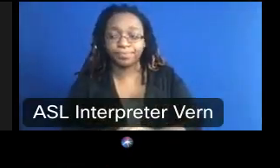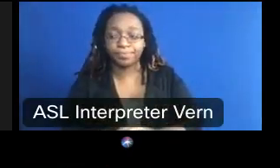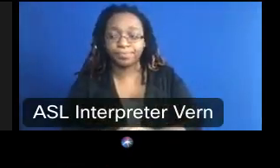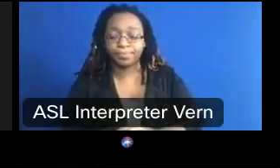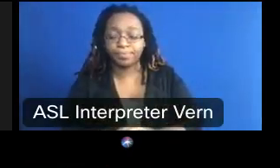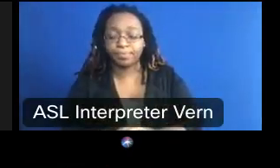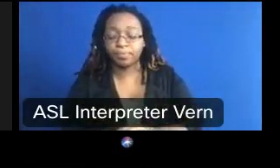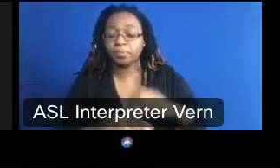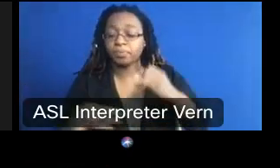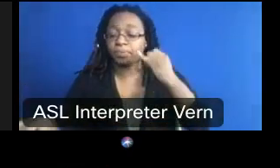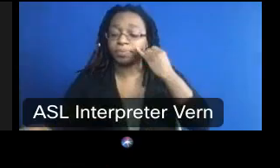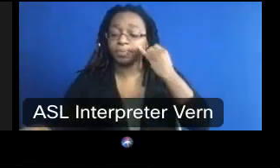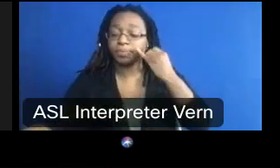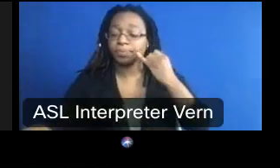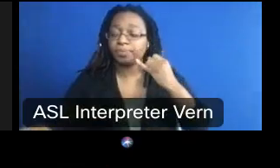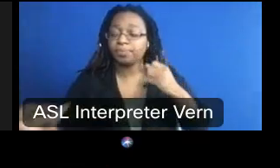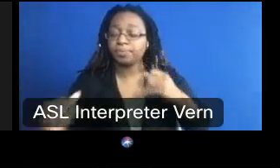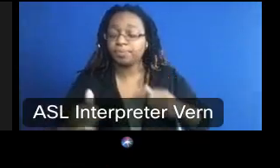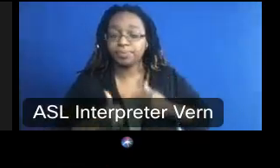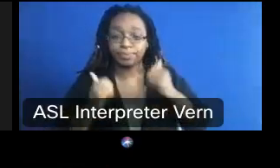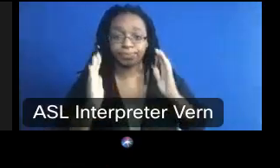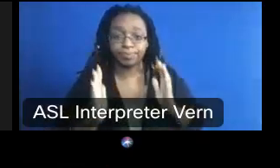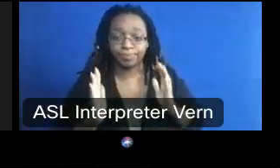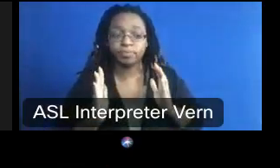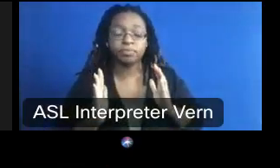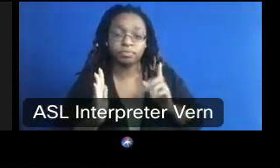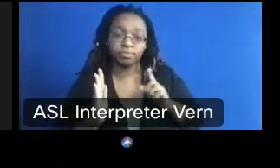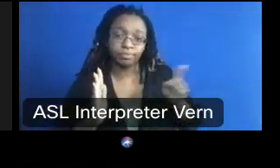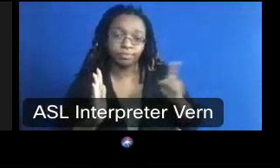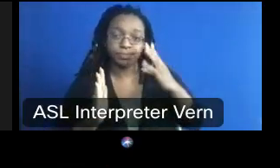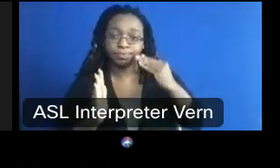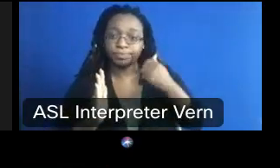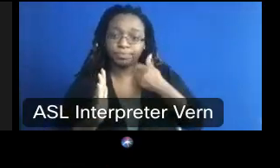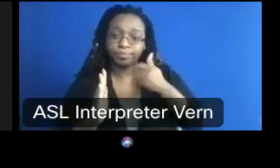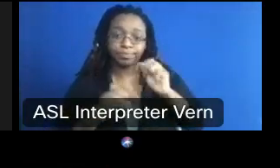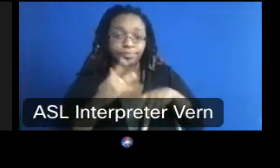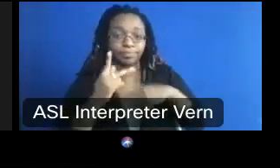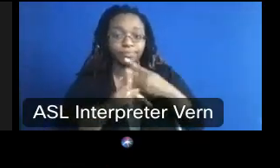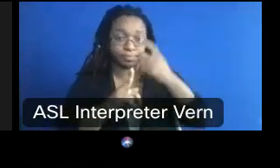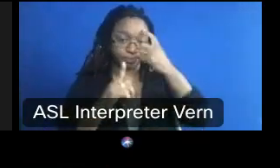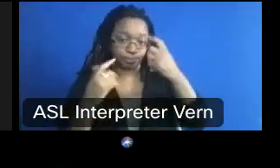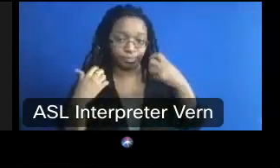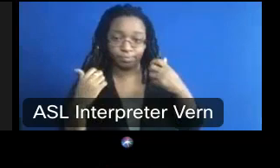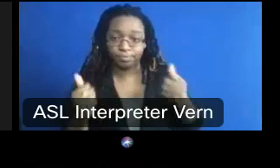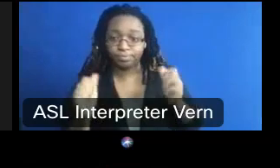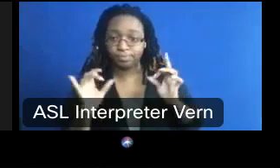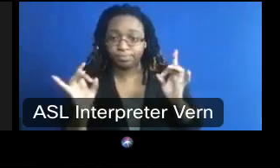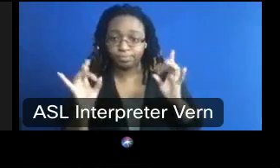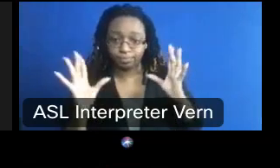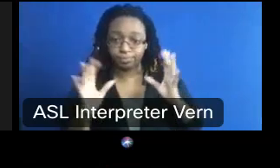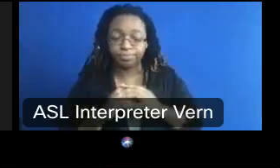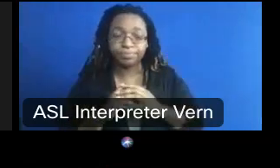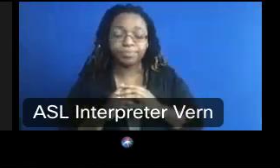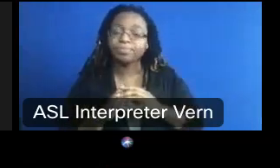a survivor has experienced any sort of mental health crises, that